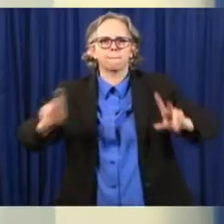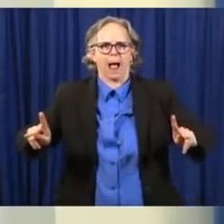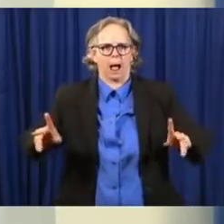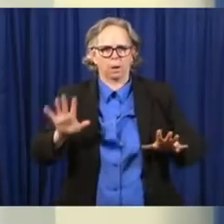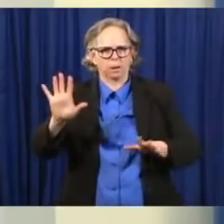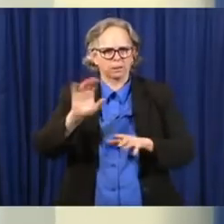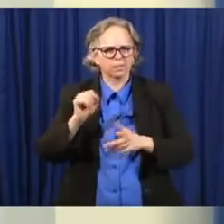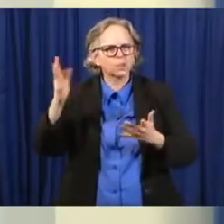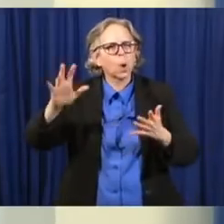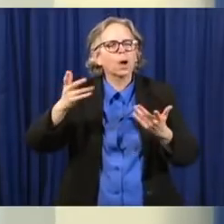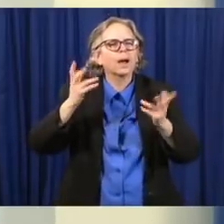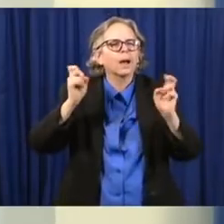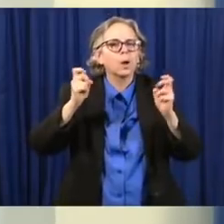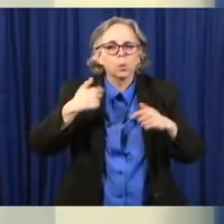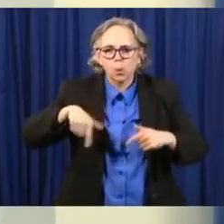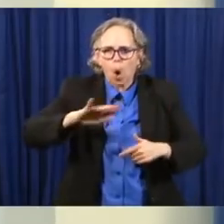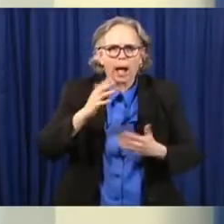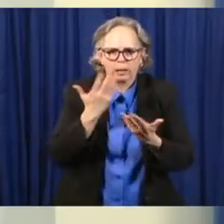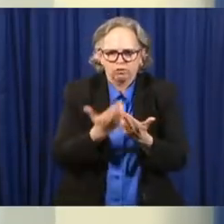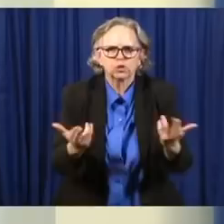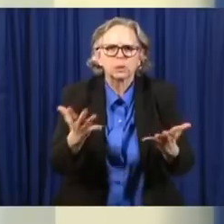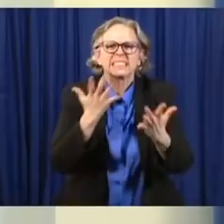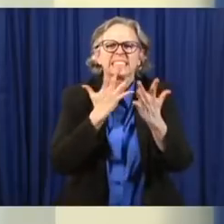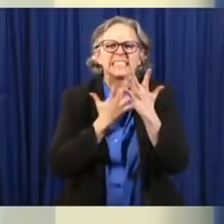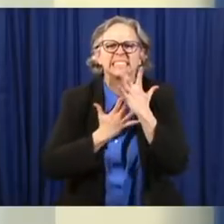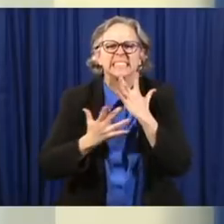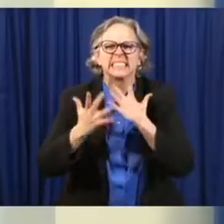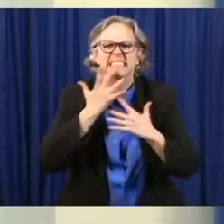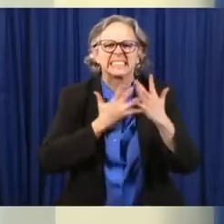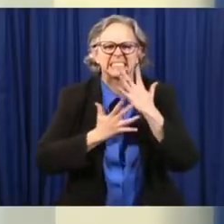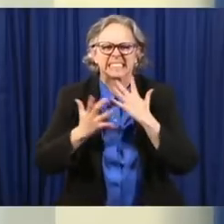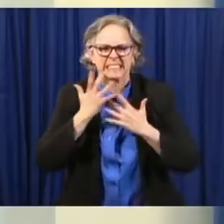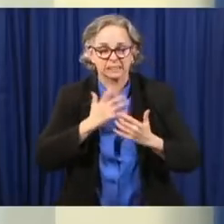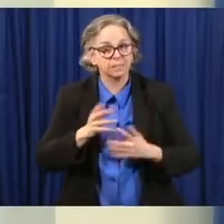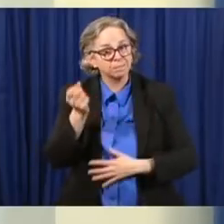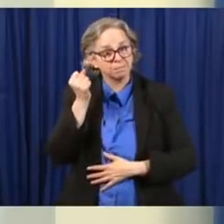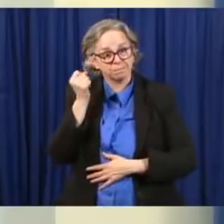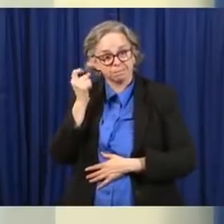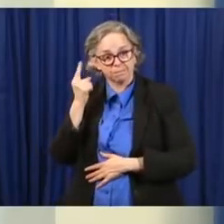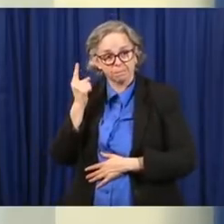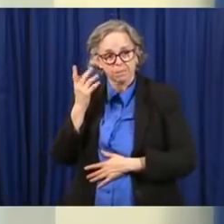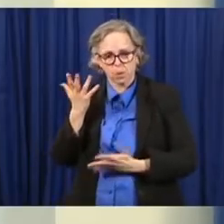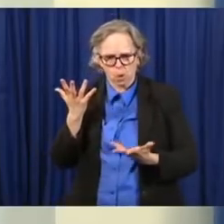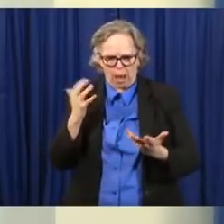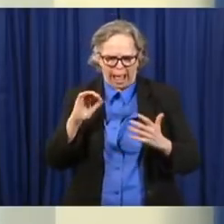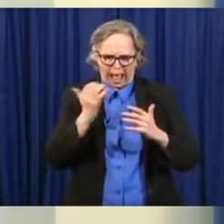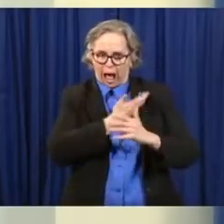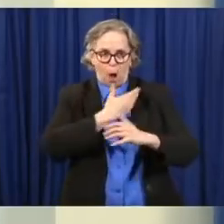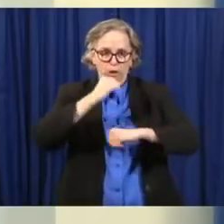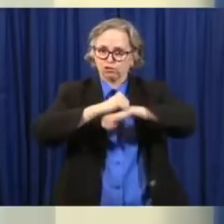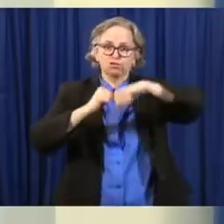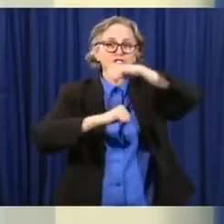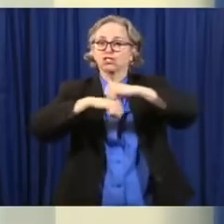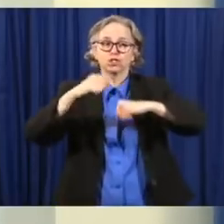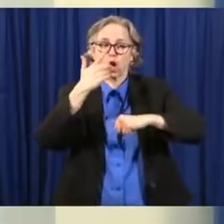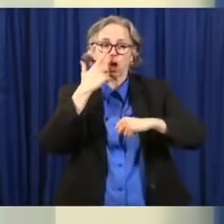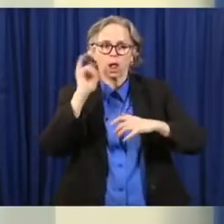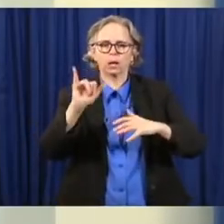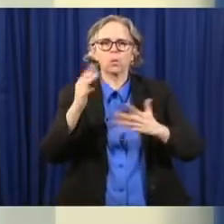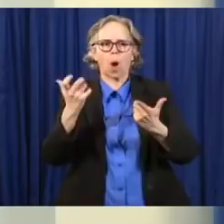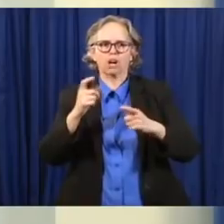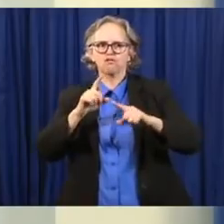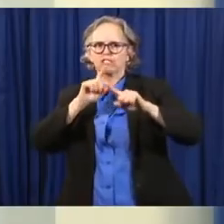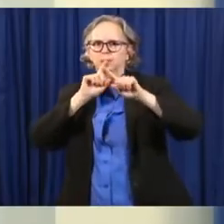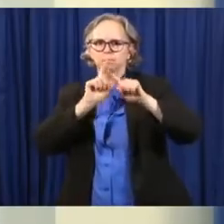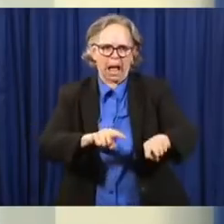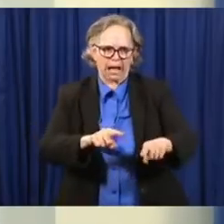this structure is to be able to move testing to nursing homes. And there's a whole nother team that's just been working on best practices in